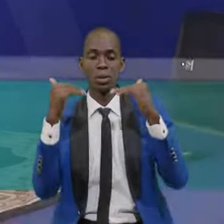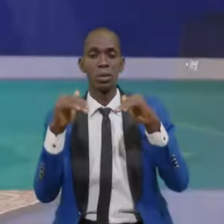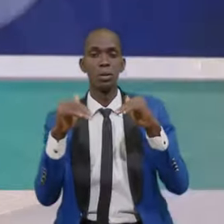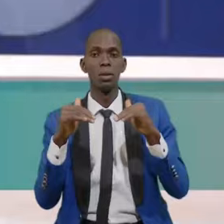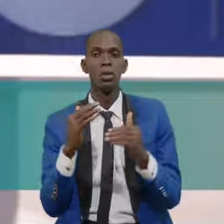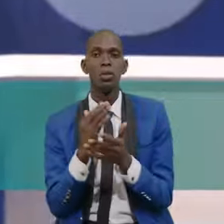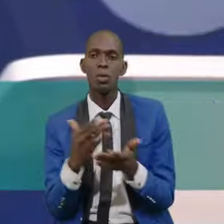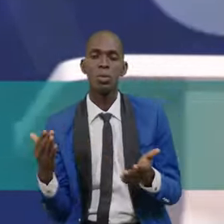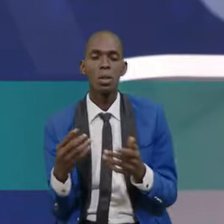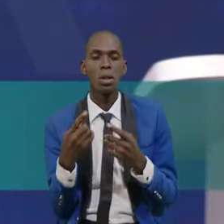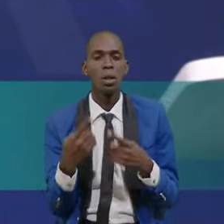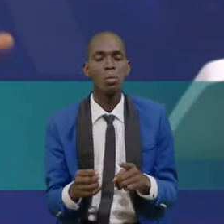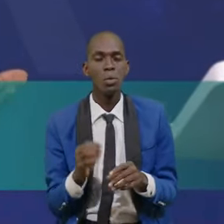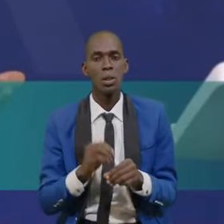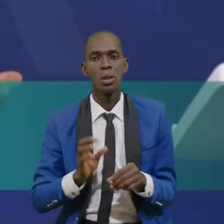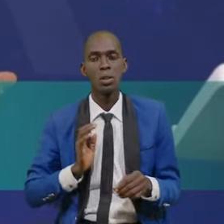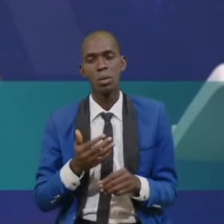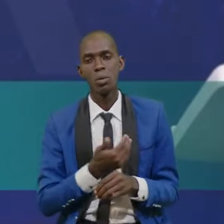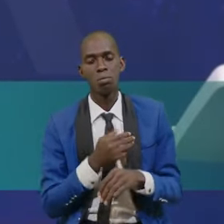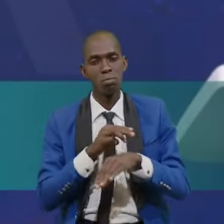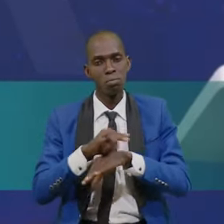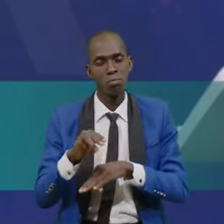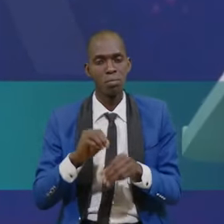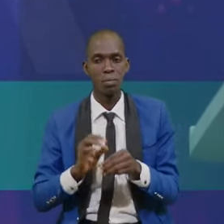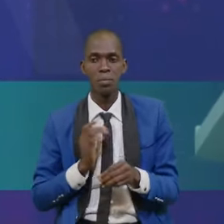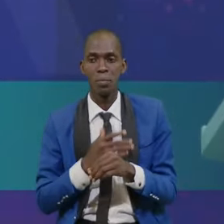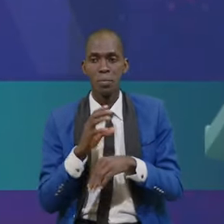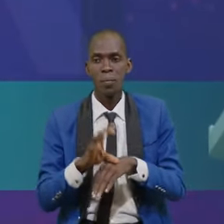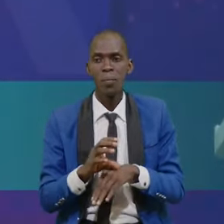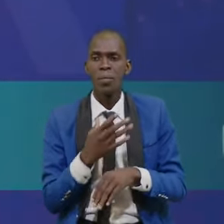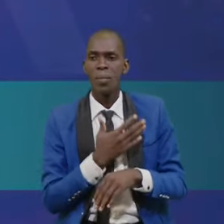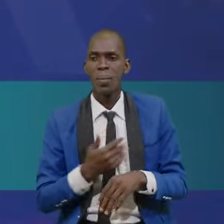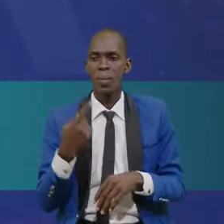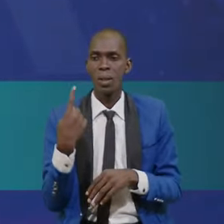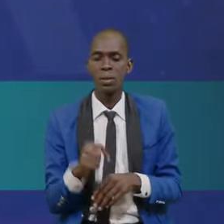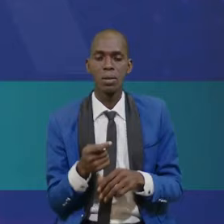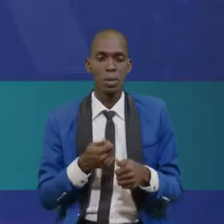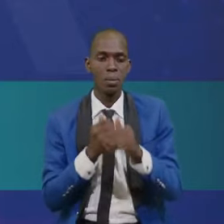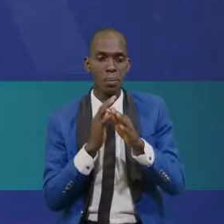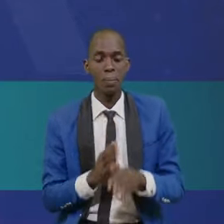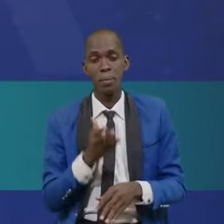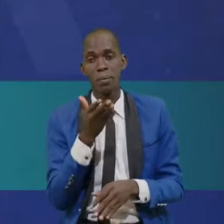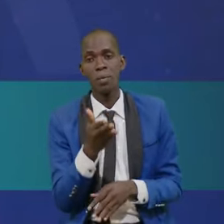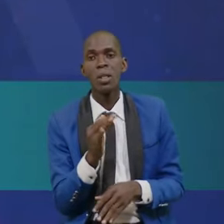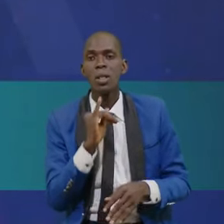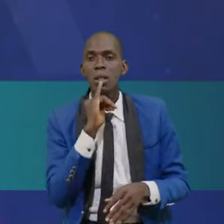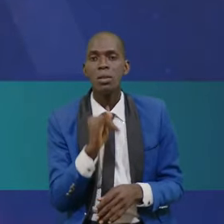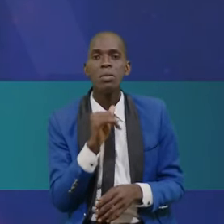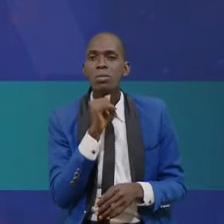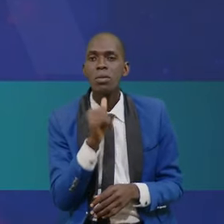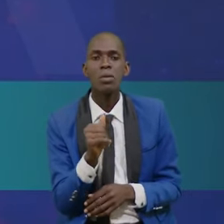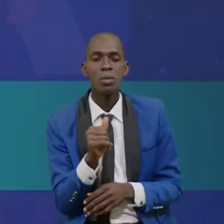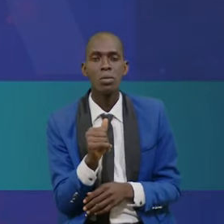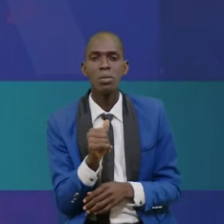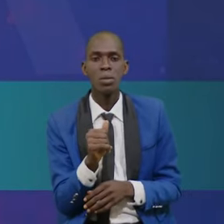our ministry, in our church, and the apostle there is not leaving the